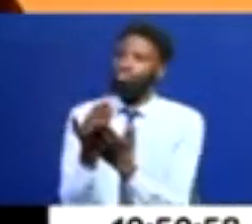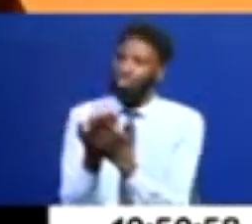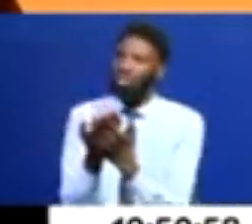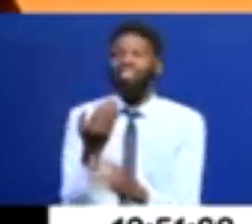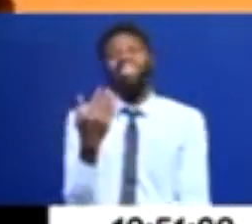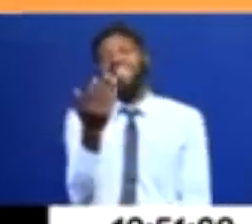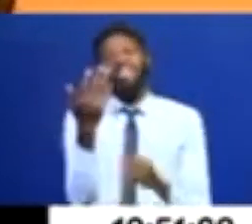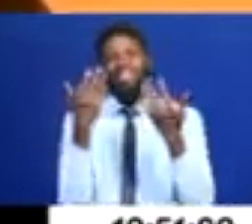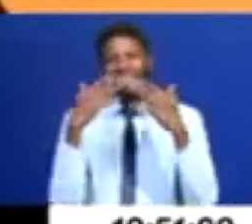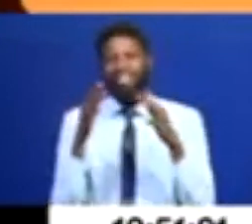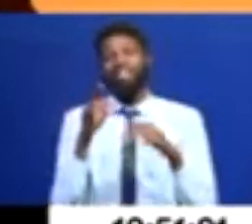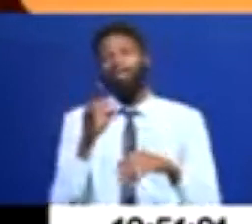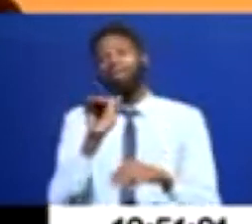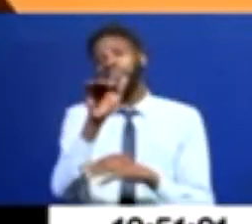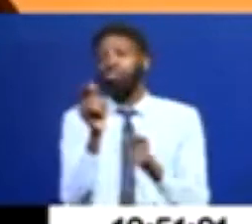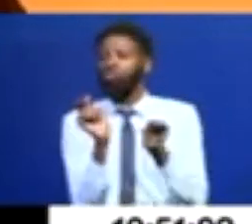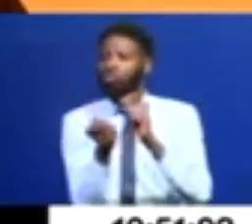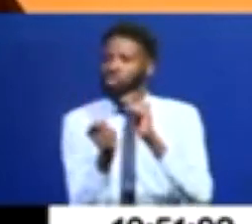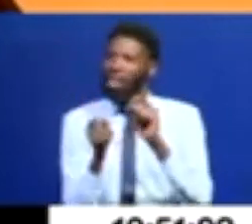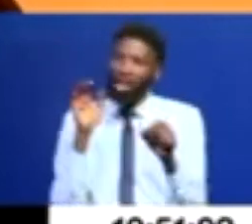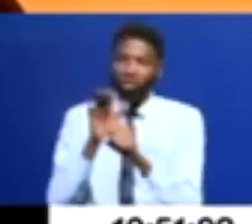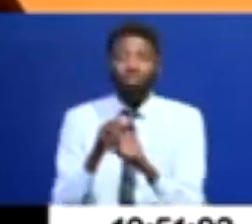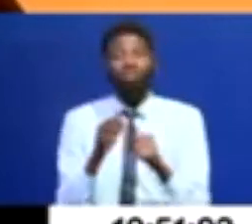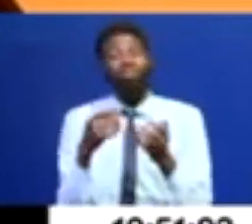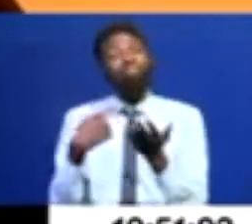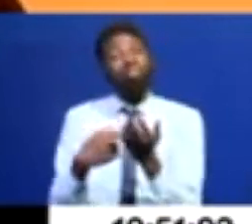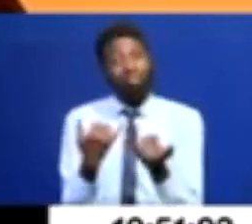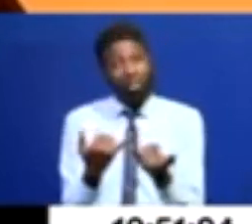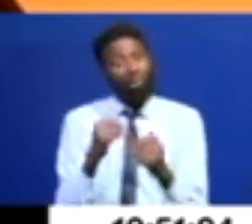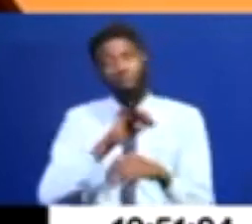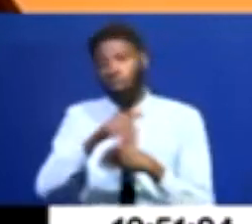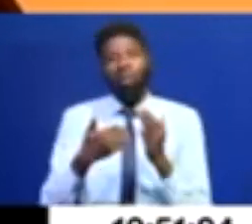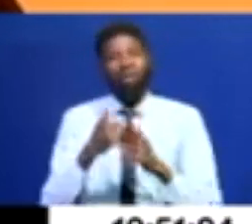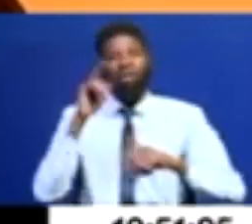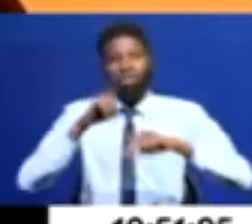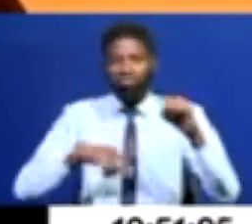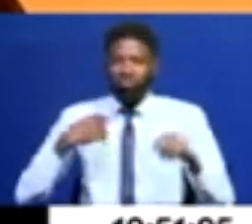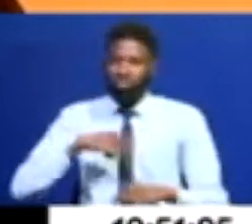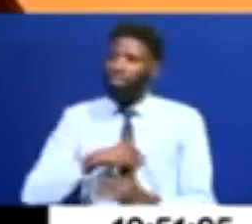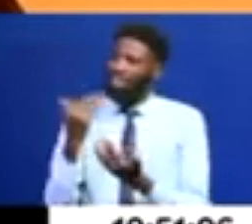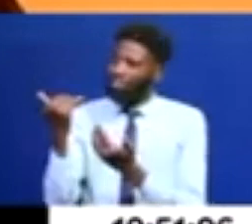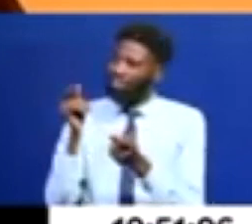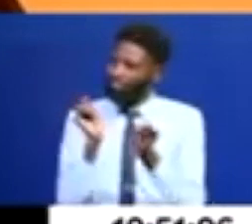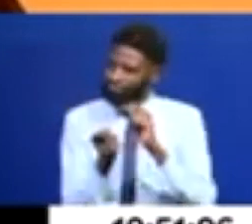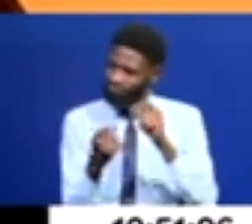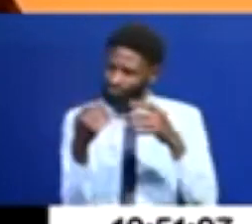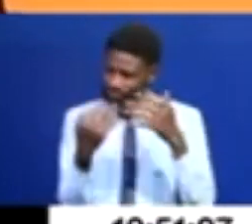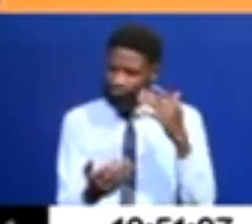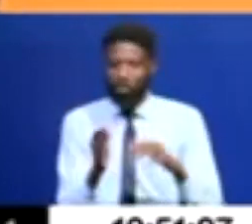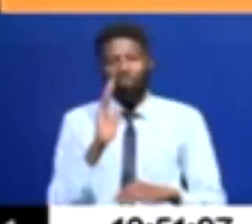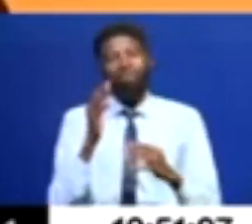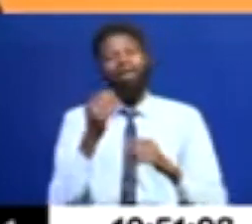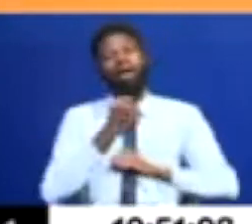lot of changes which I may not be able to discuss here, mm-hmm. and we expect that those changes will be implemented.